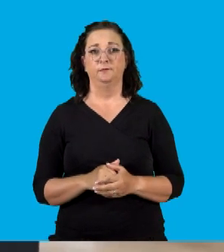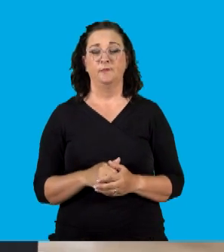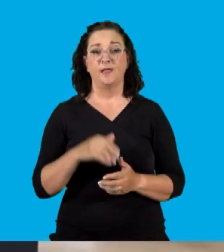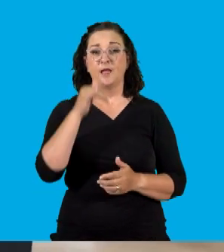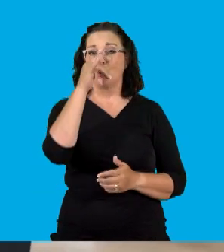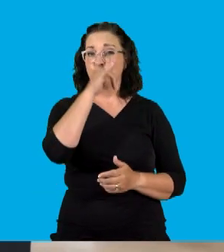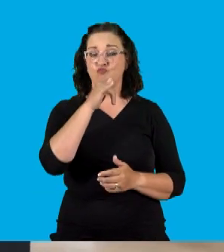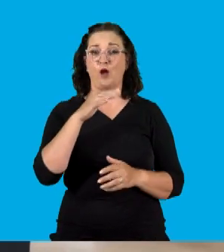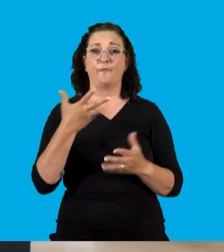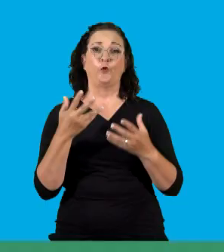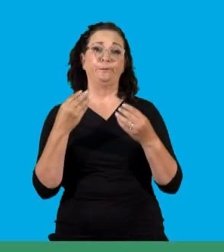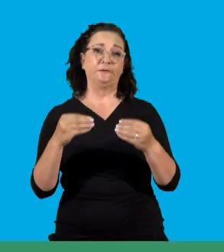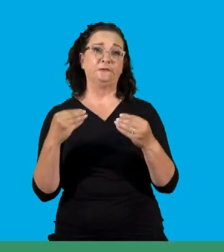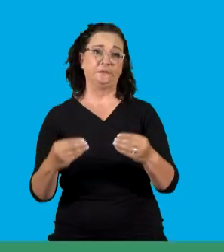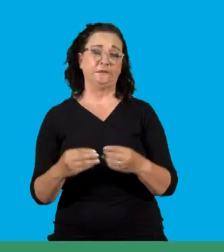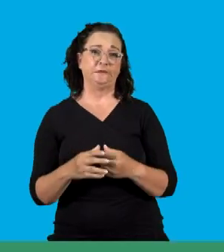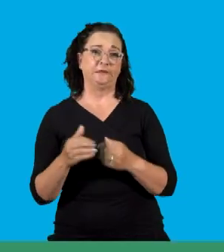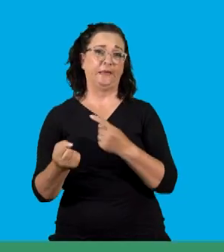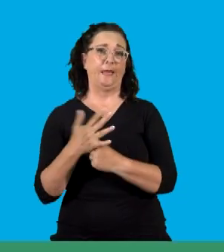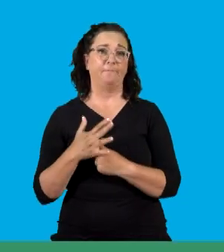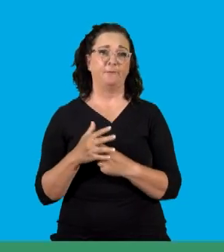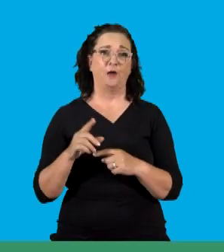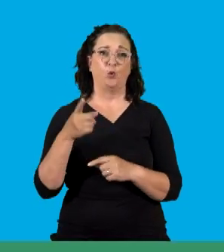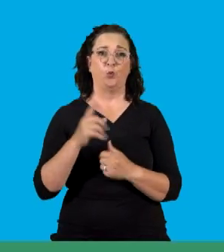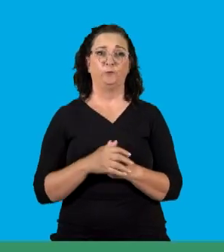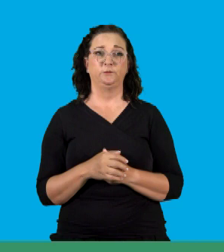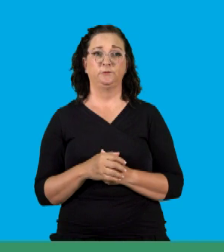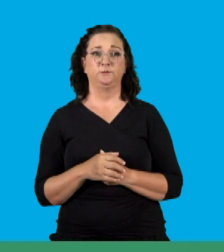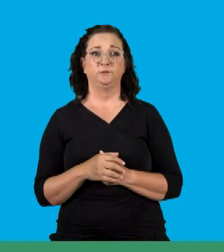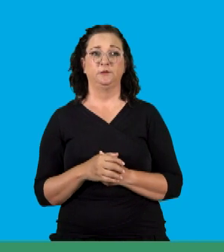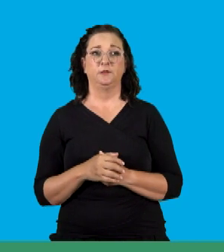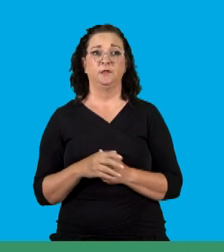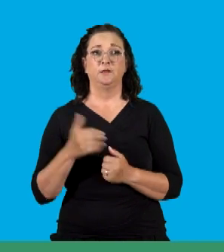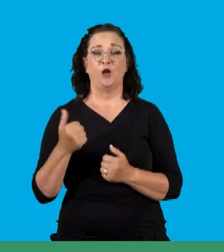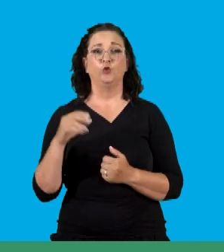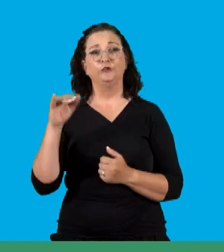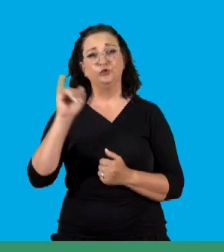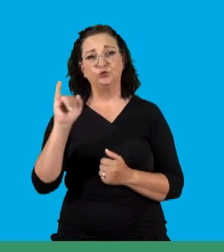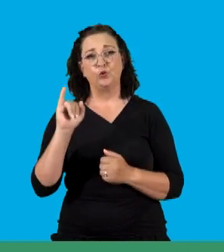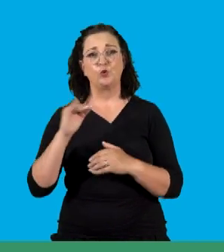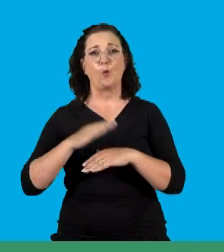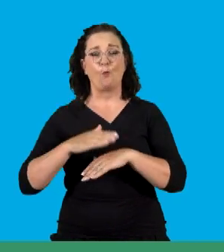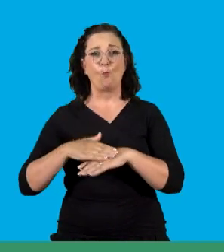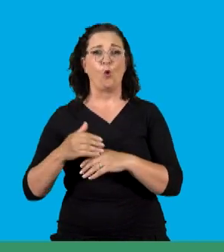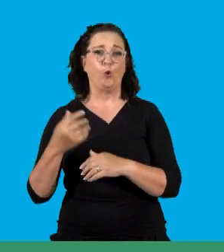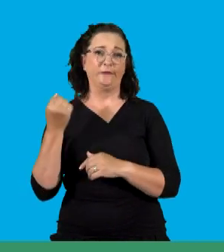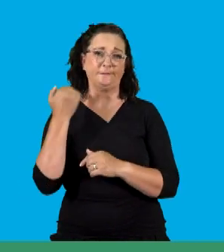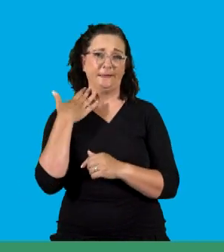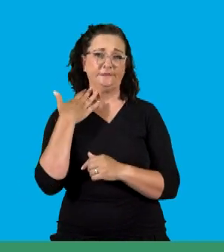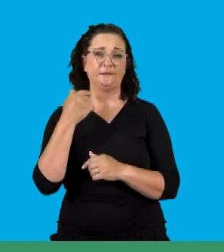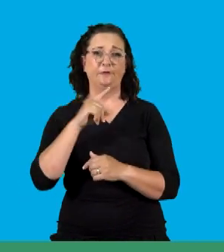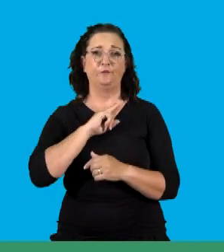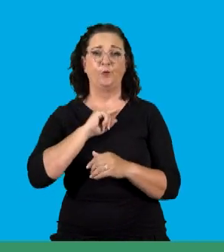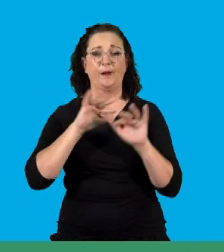Now we look at the impact of crime on businesses. Insurance or security costs become expensive because of crime,